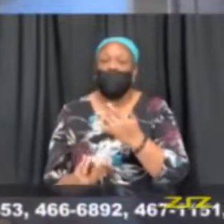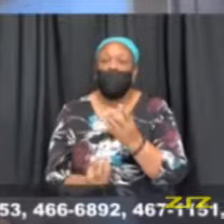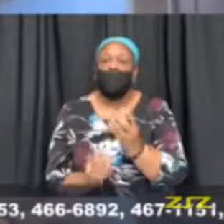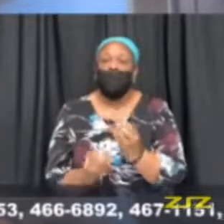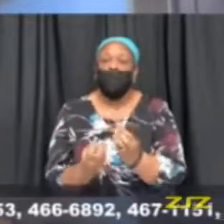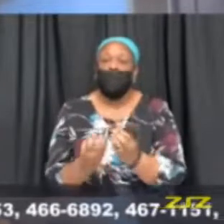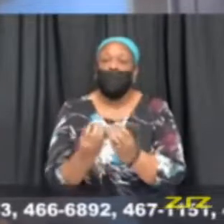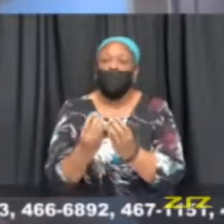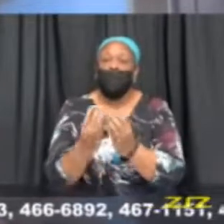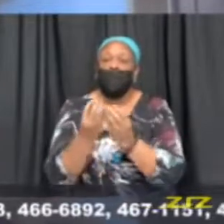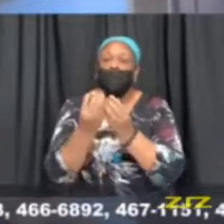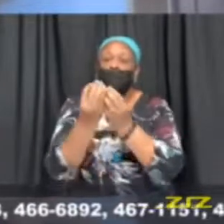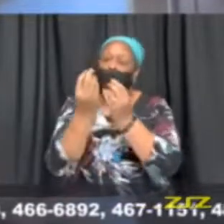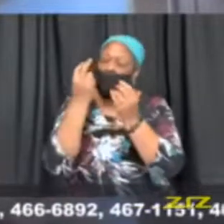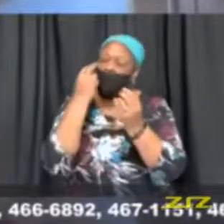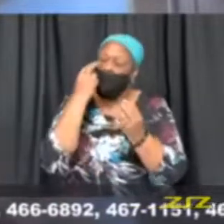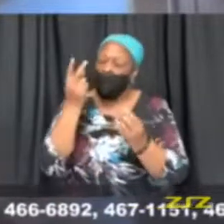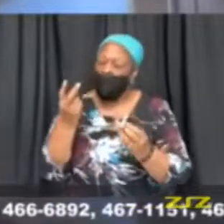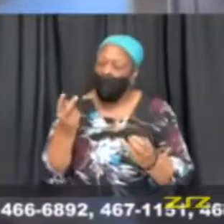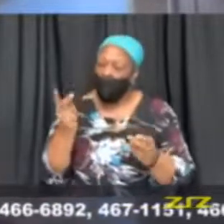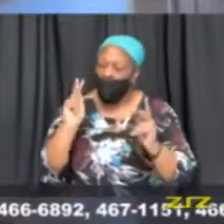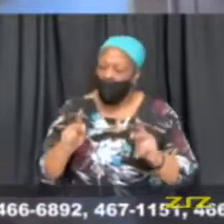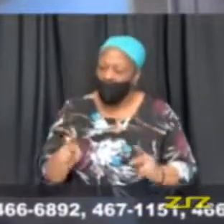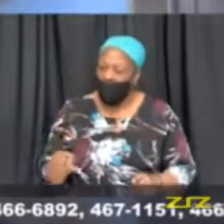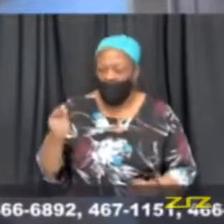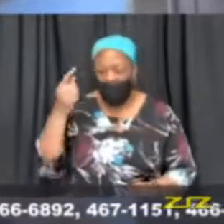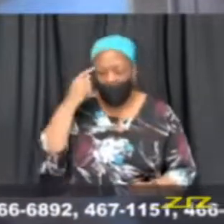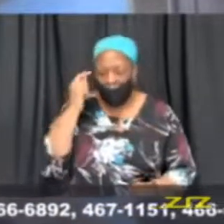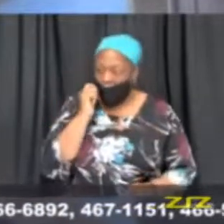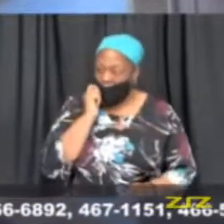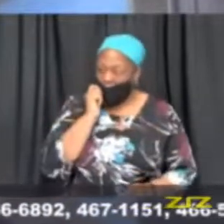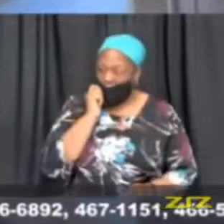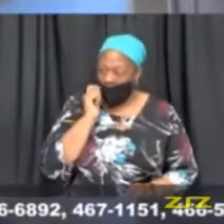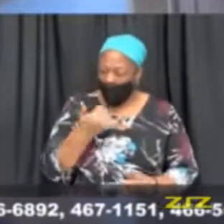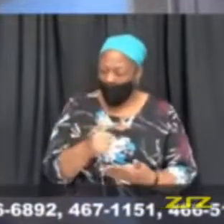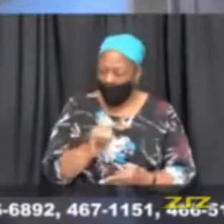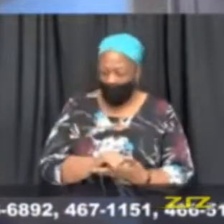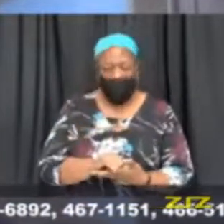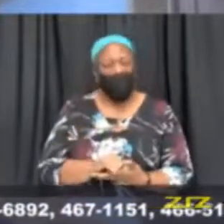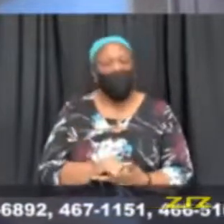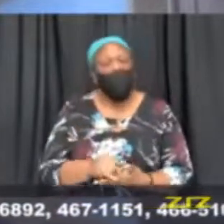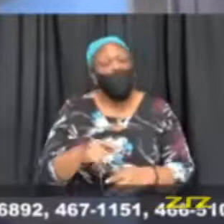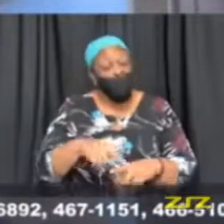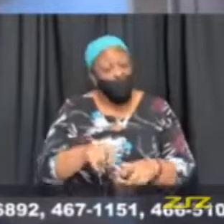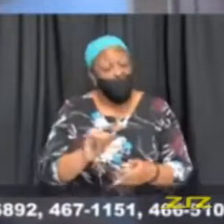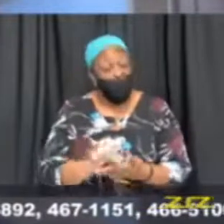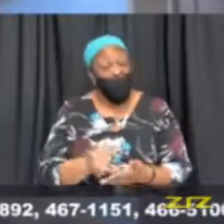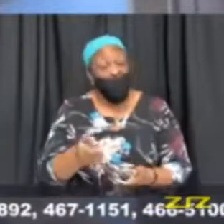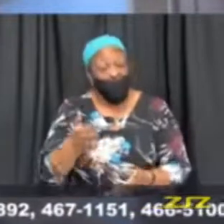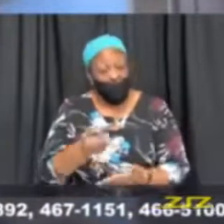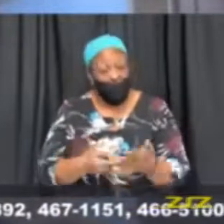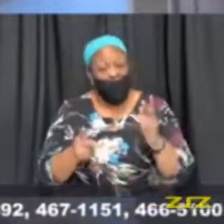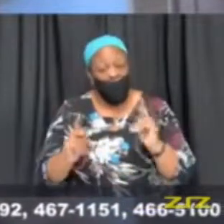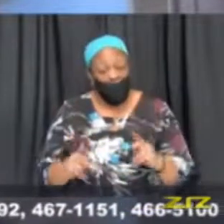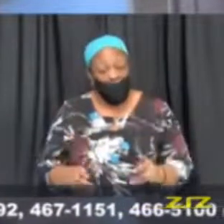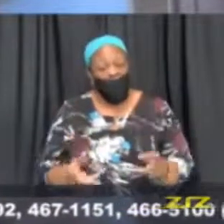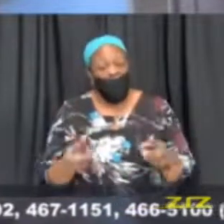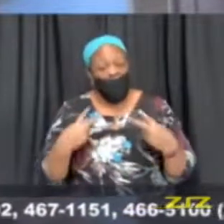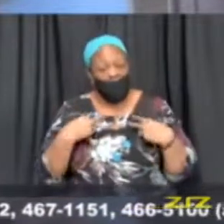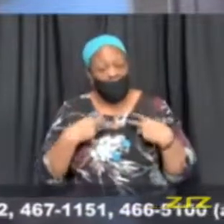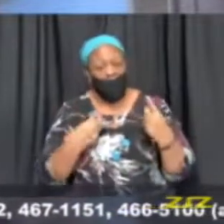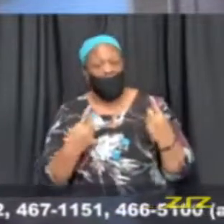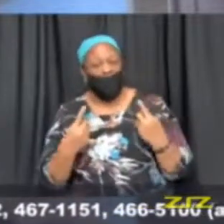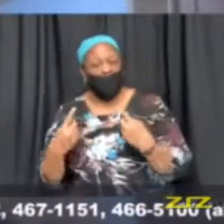and is manifested as the hot springs and the vents and the fumaroles that we all keep referring to and hearing these